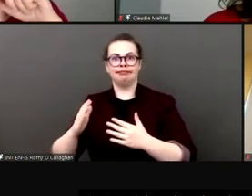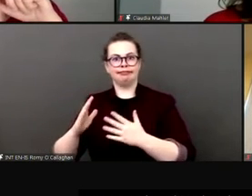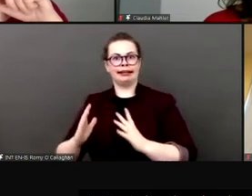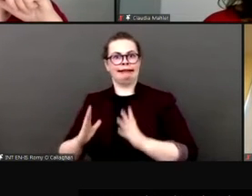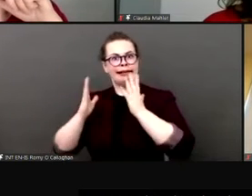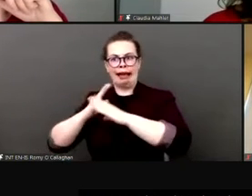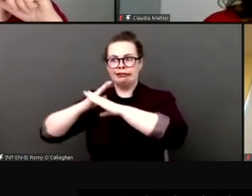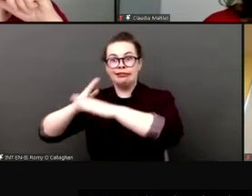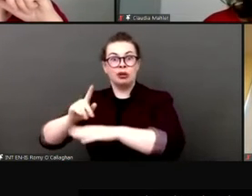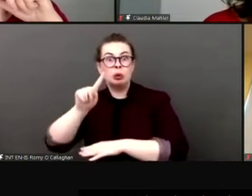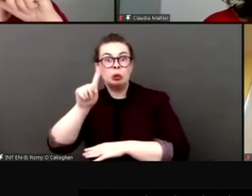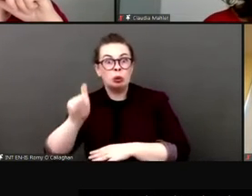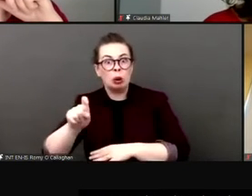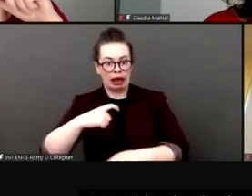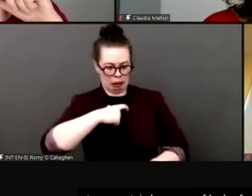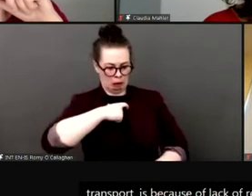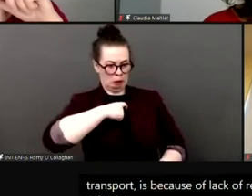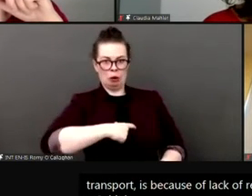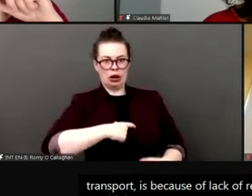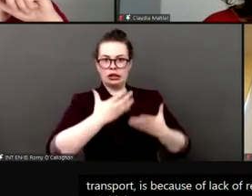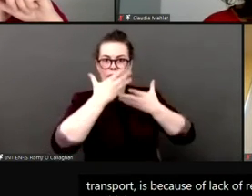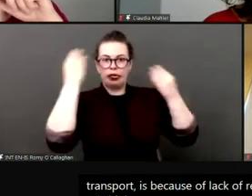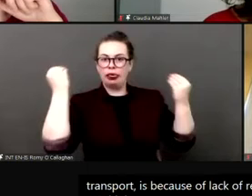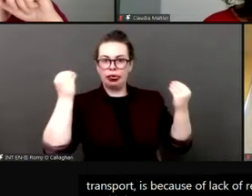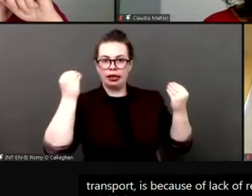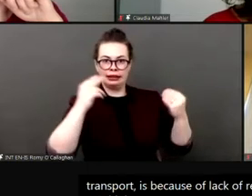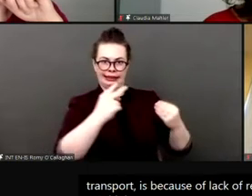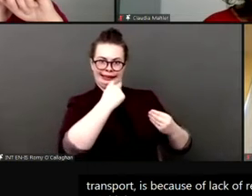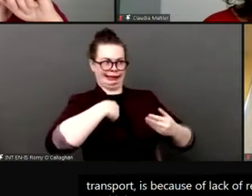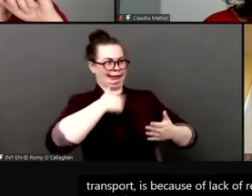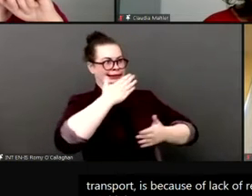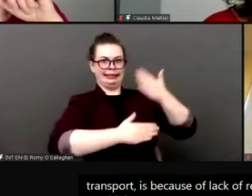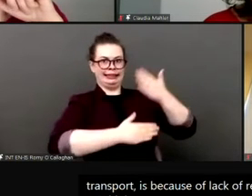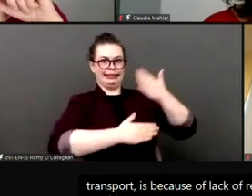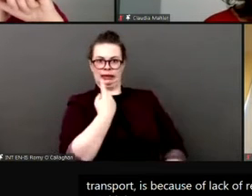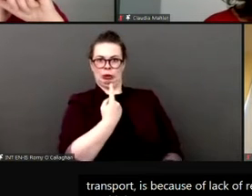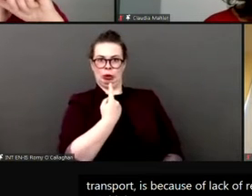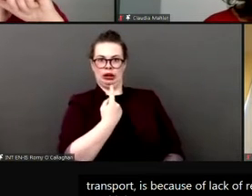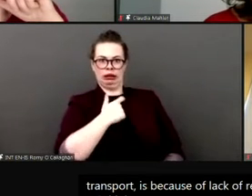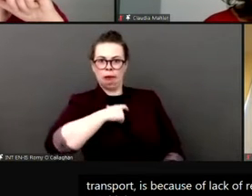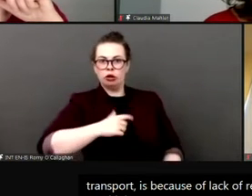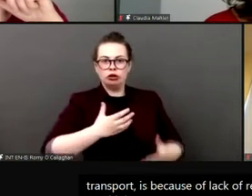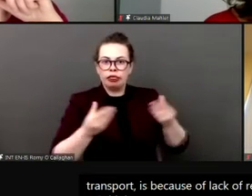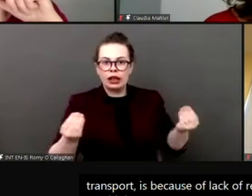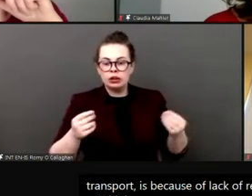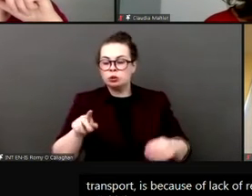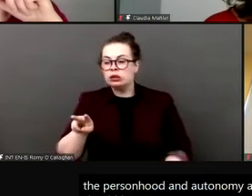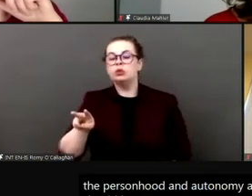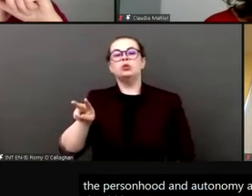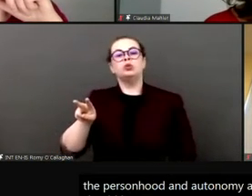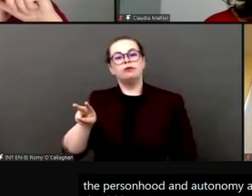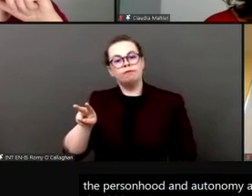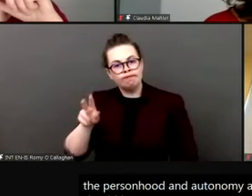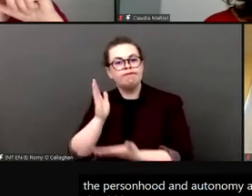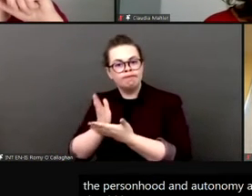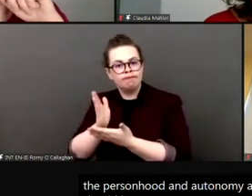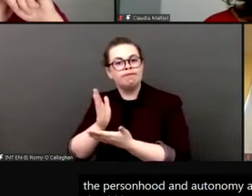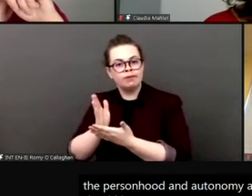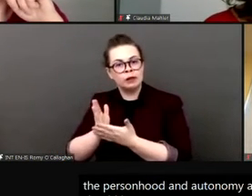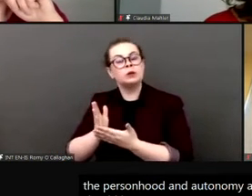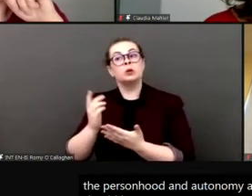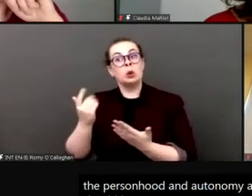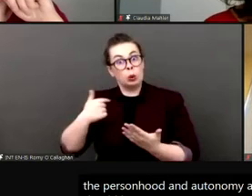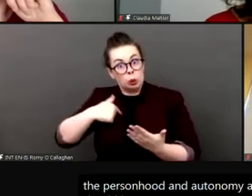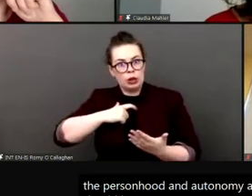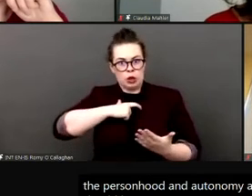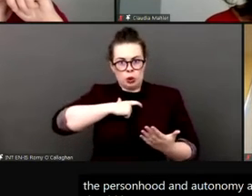the personhood and autonomy and human agency issues should be front and center in any treaty on the rights